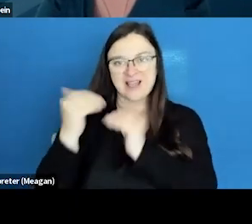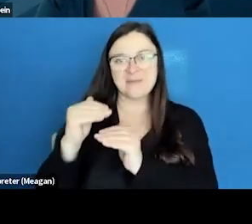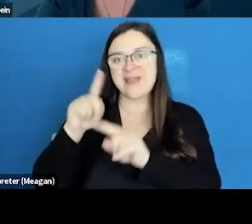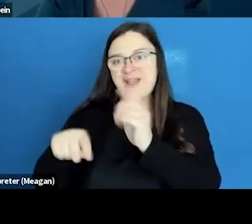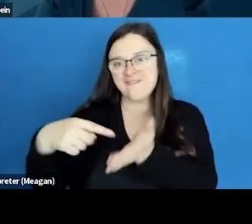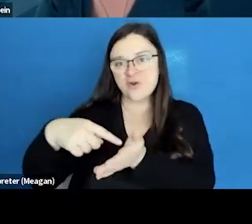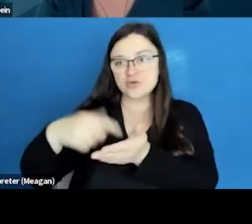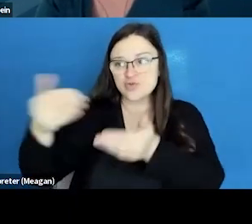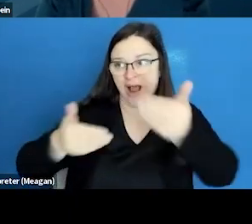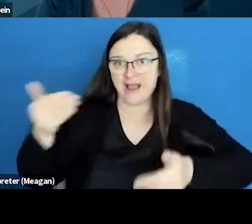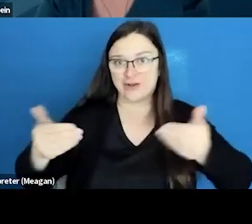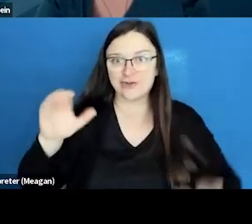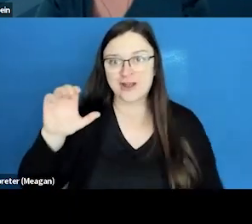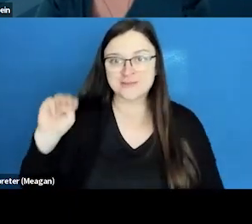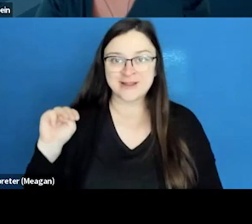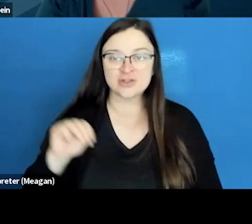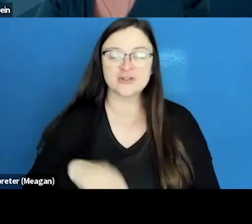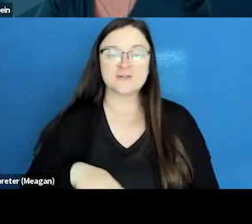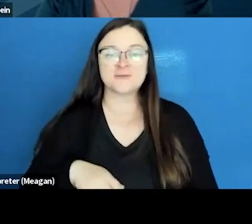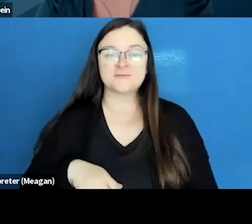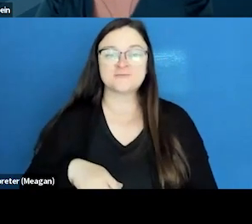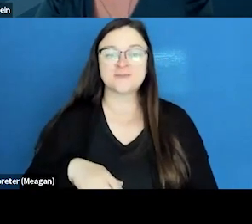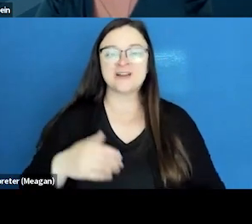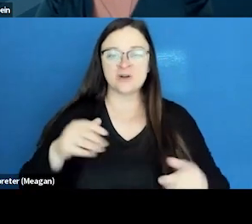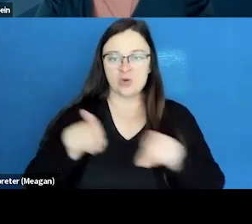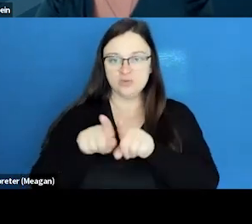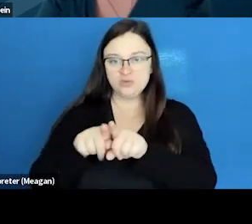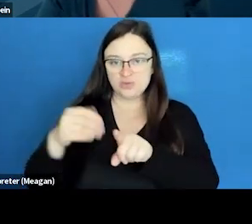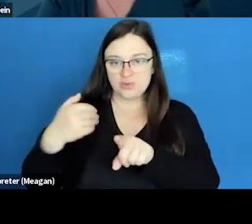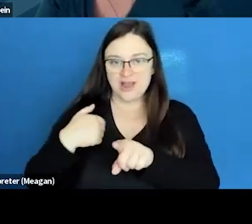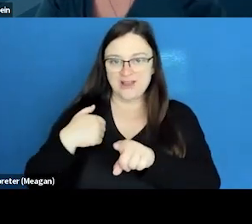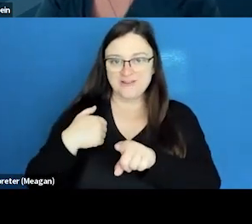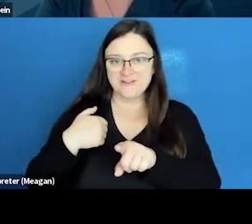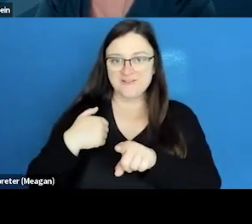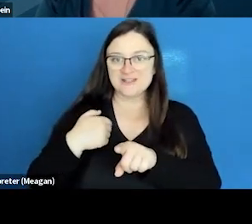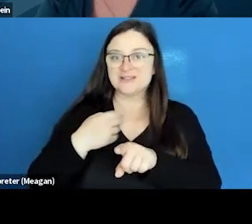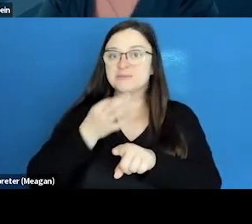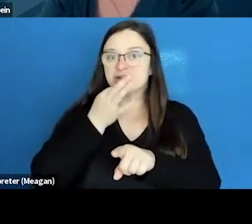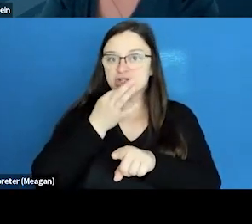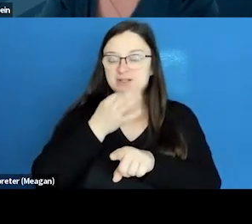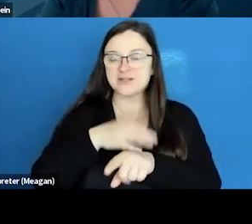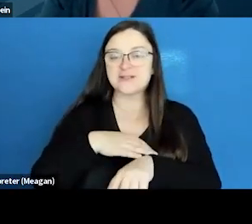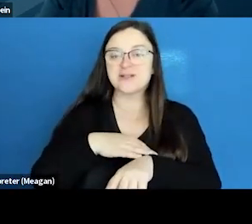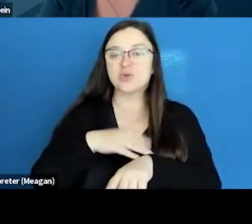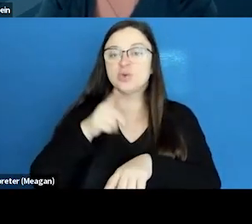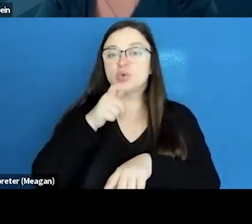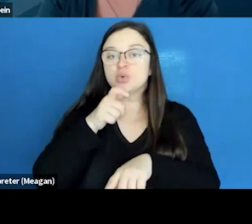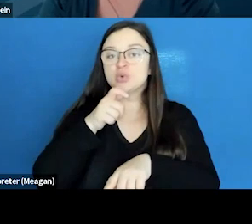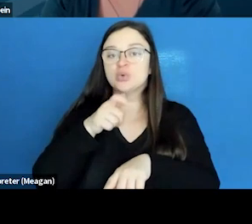many case managers, there's also peer specialists. These are drug court graduates who have